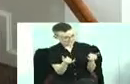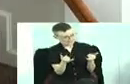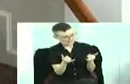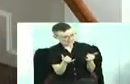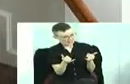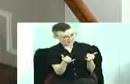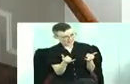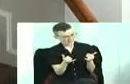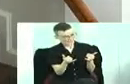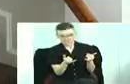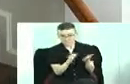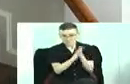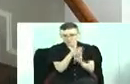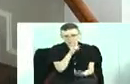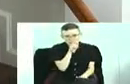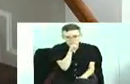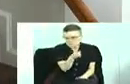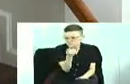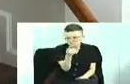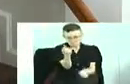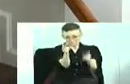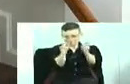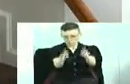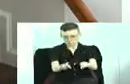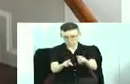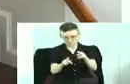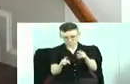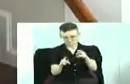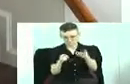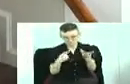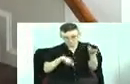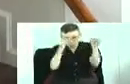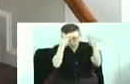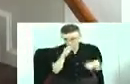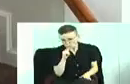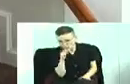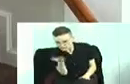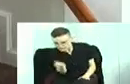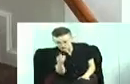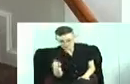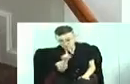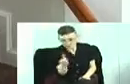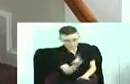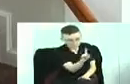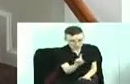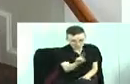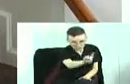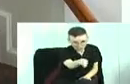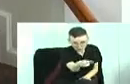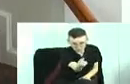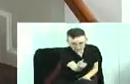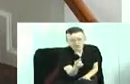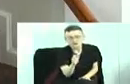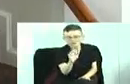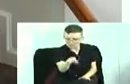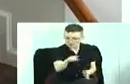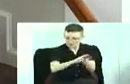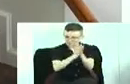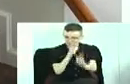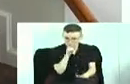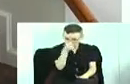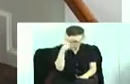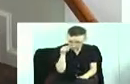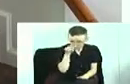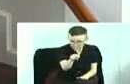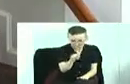the stranger who wanders the world today. That's the power of this story and the power of